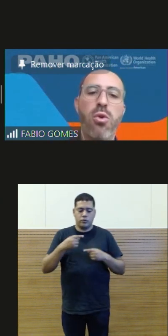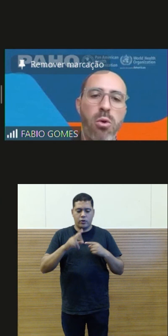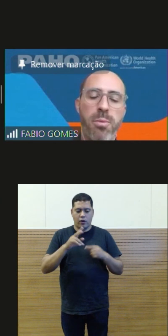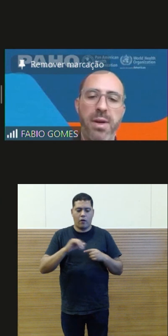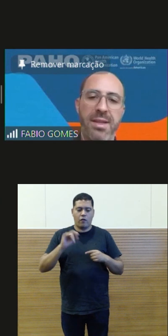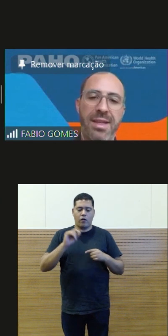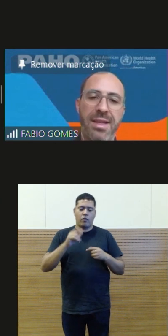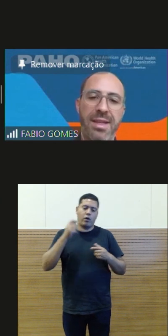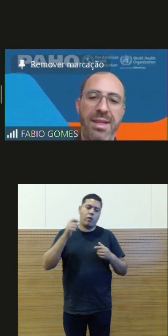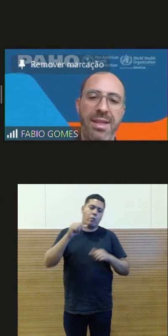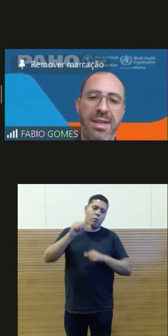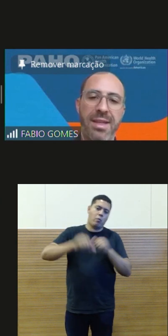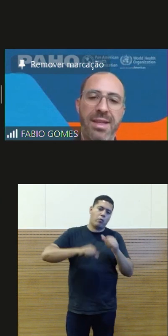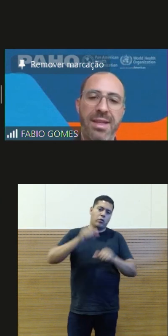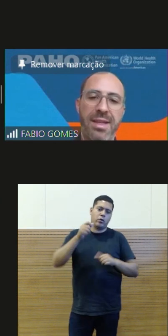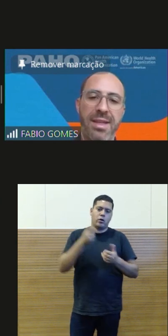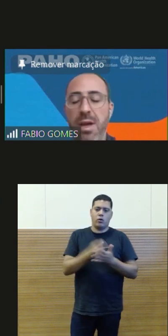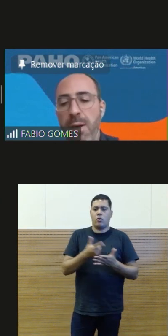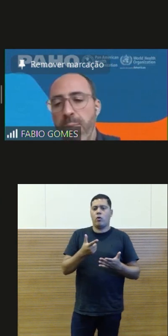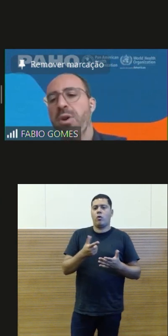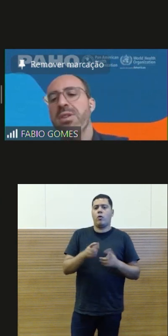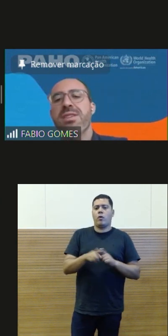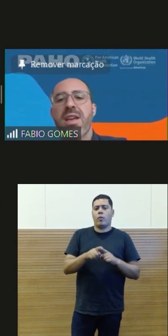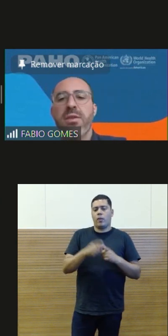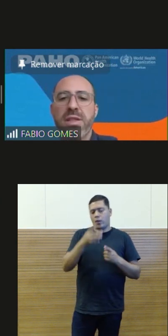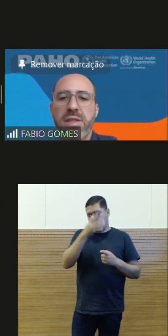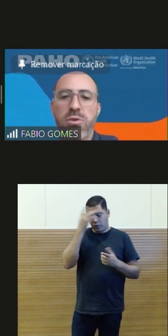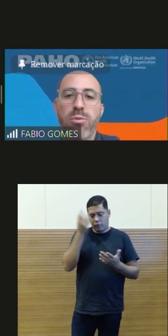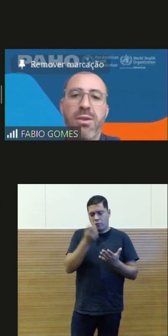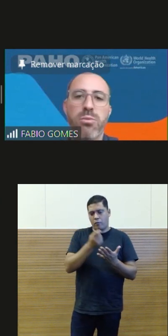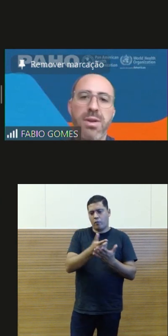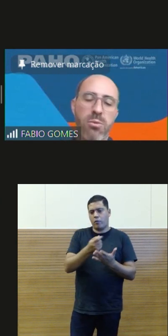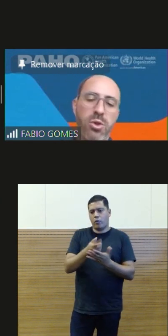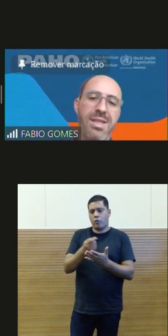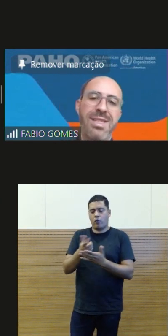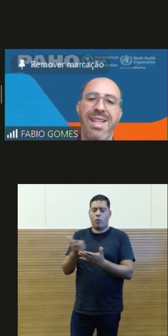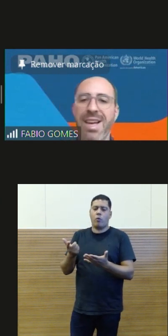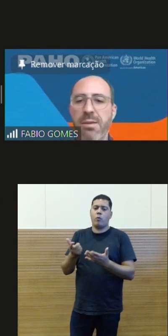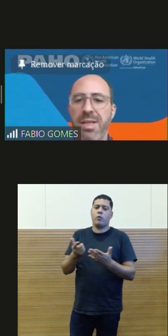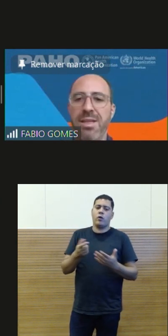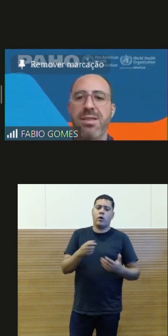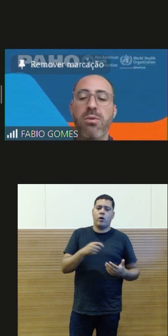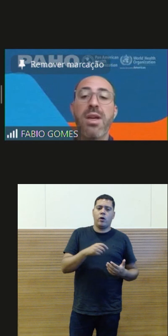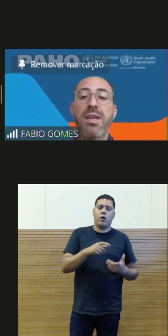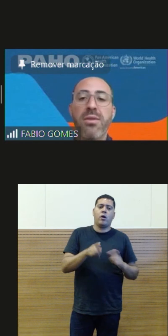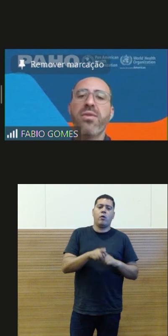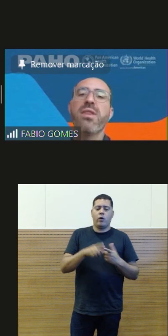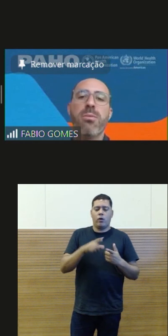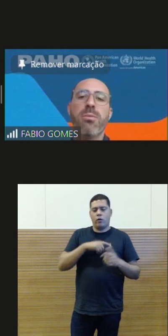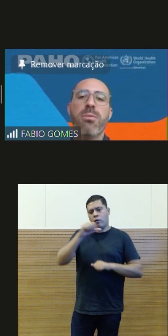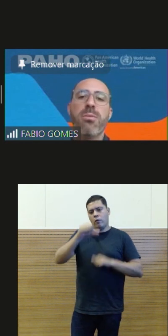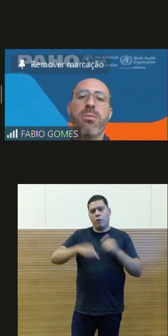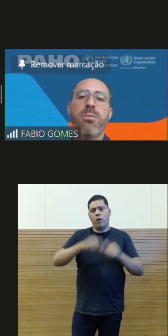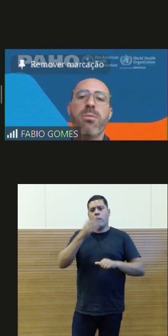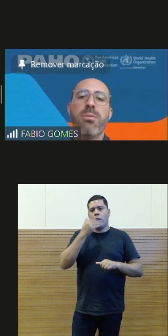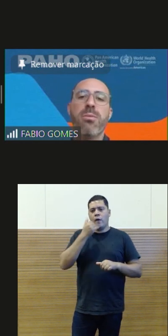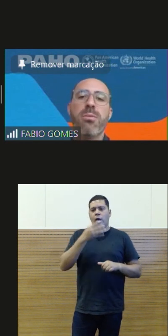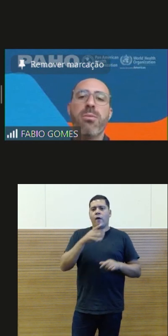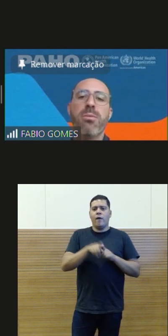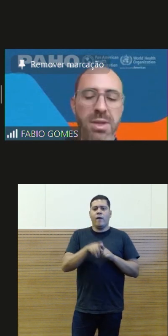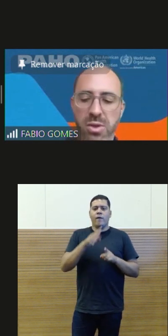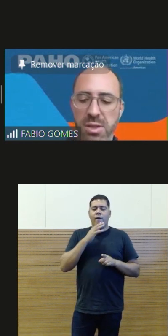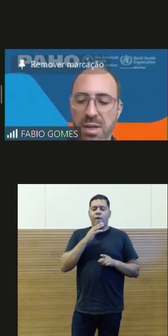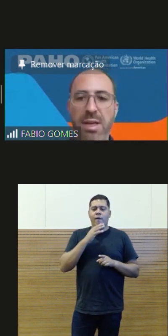will generate in the change in the purchase decision can be reflected in a